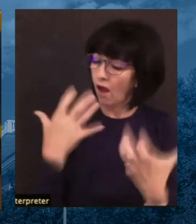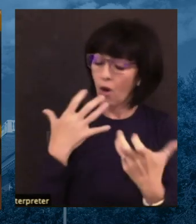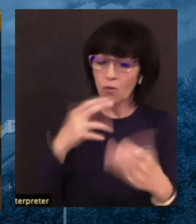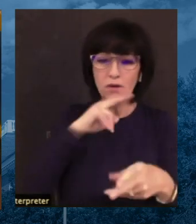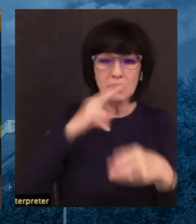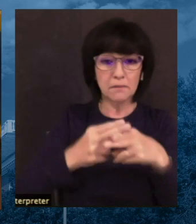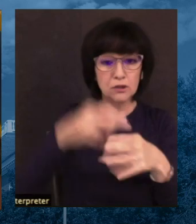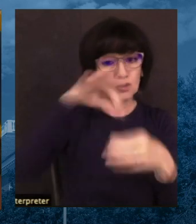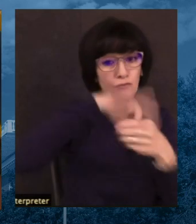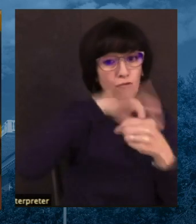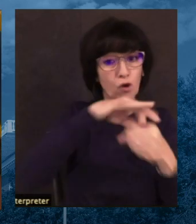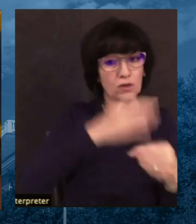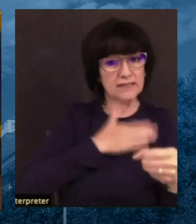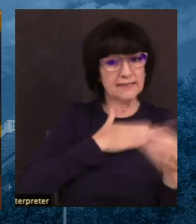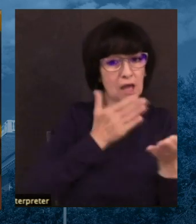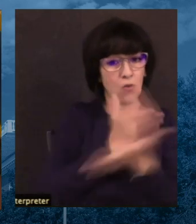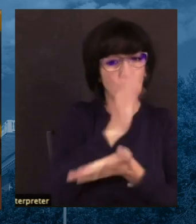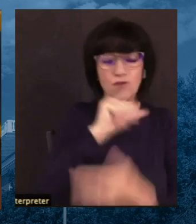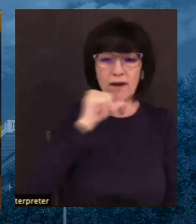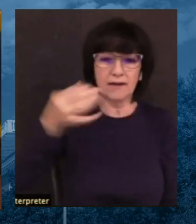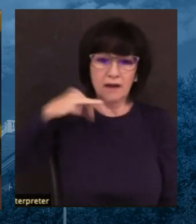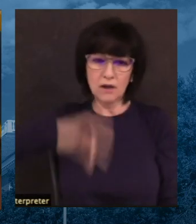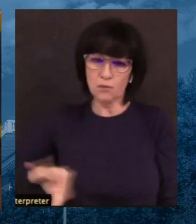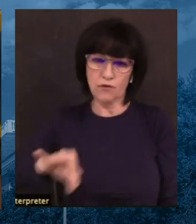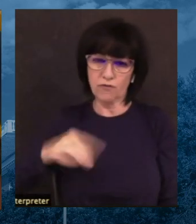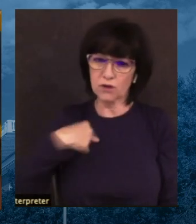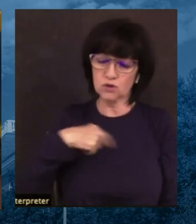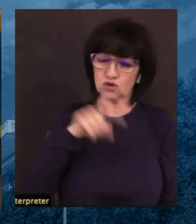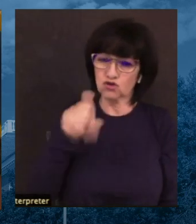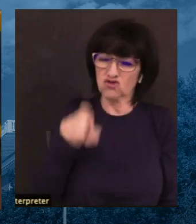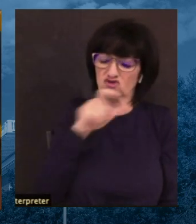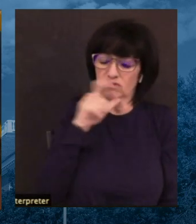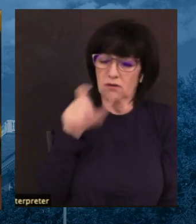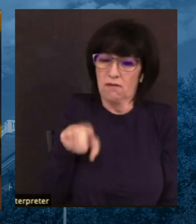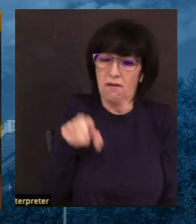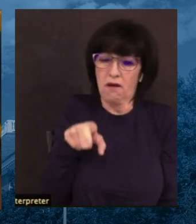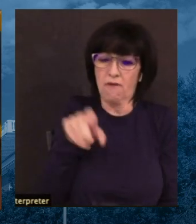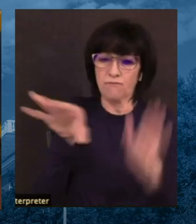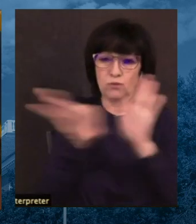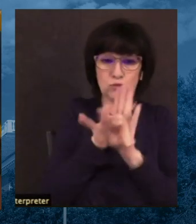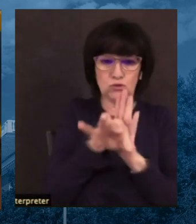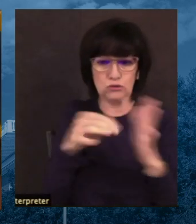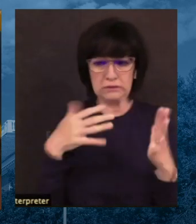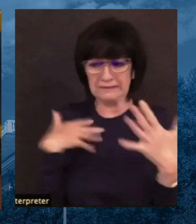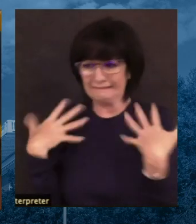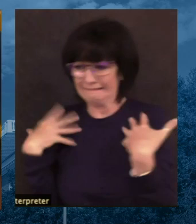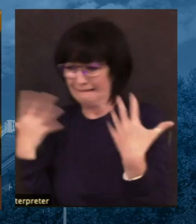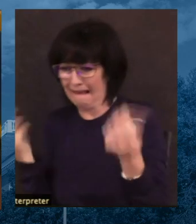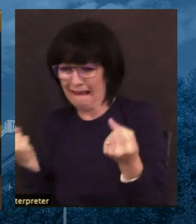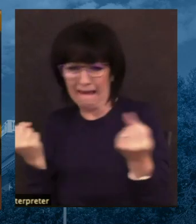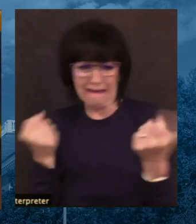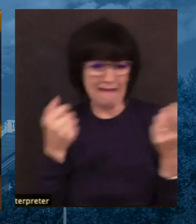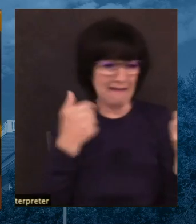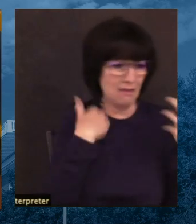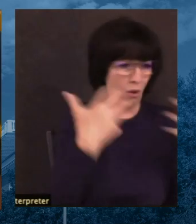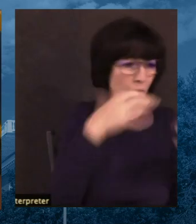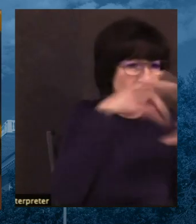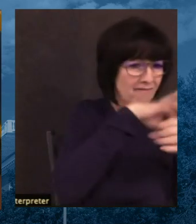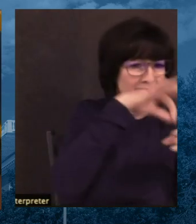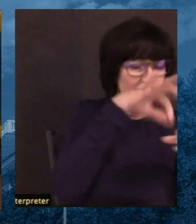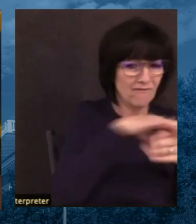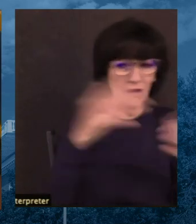should never have to choose between our health or the right to vote. And House Bill 346 is a bill that will help us in